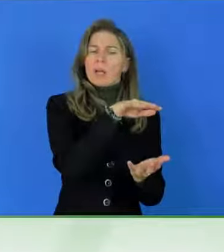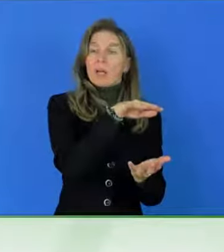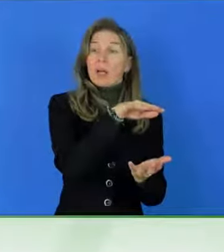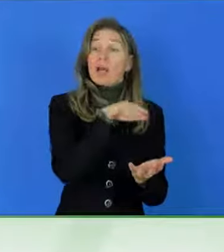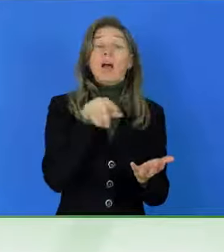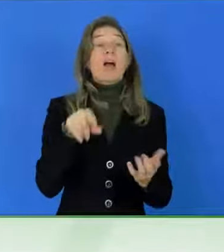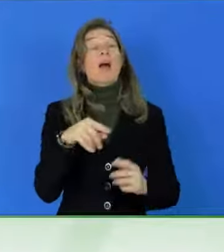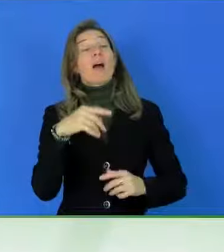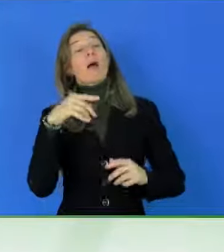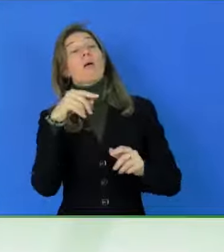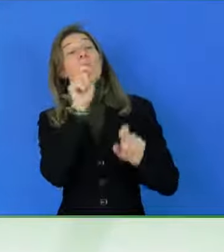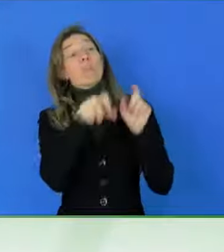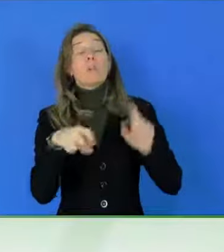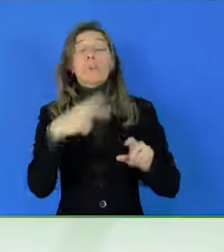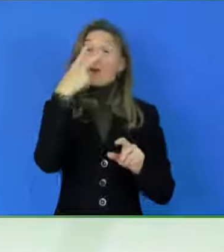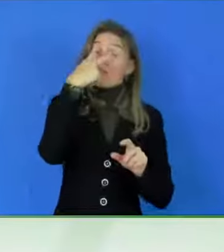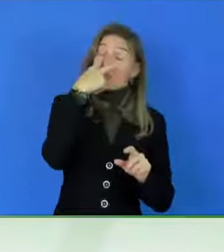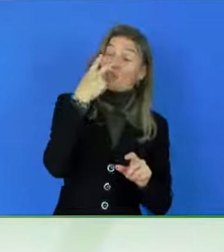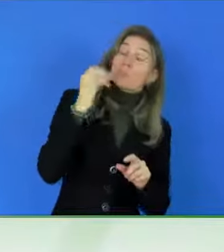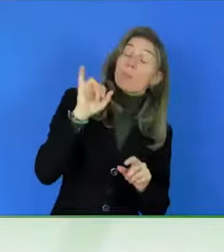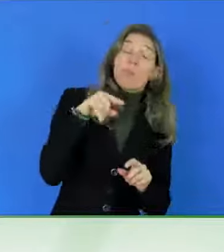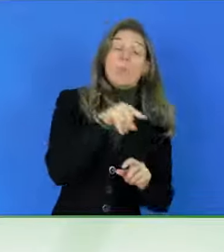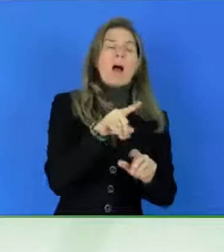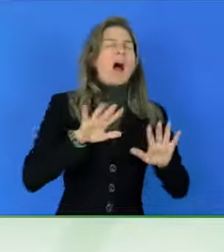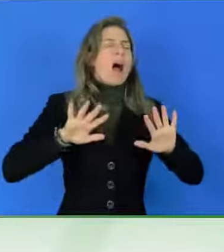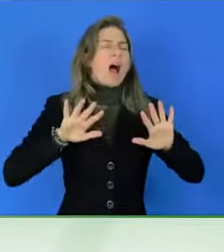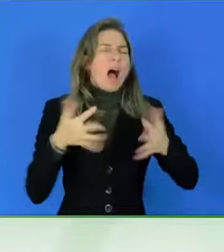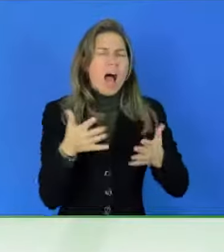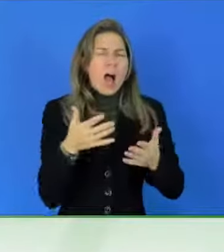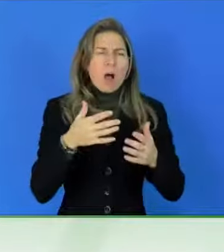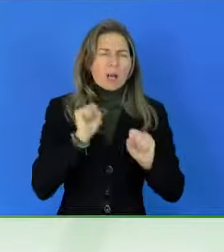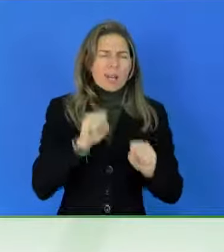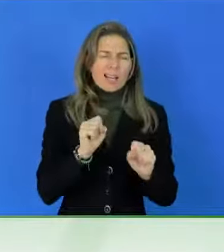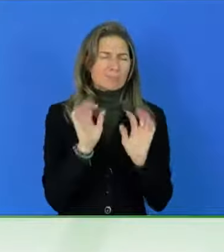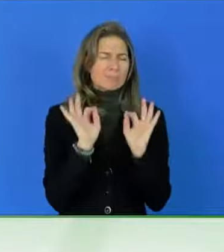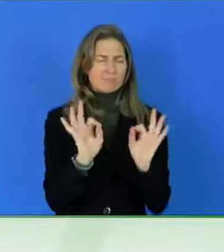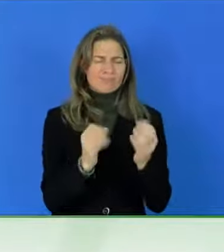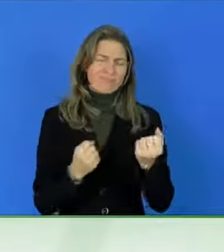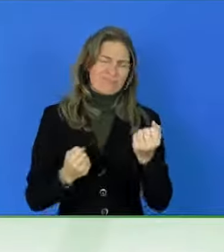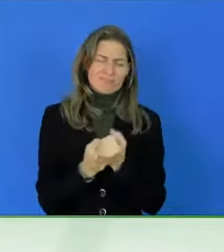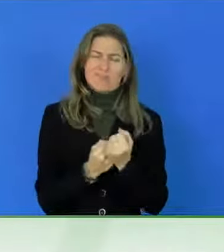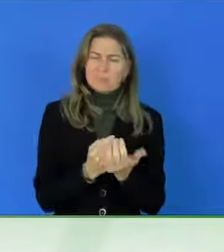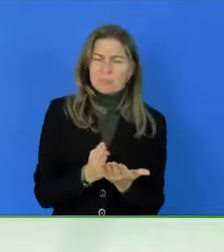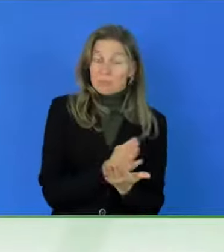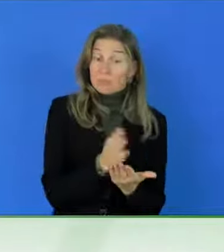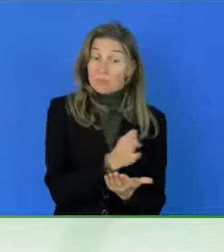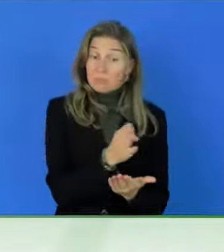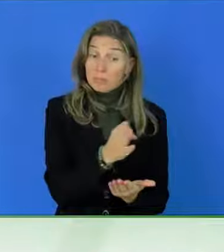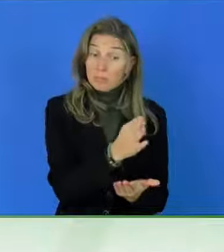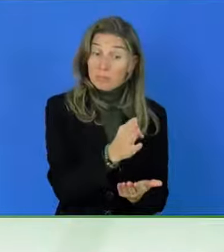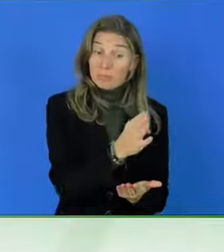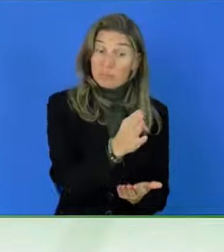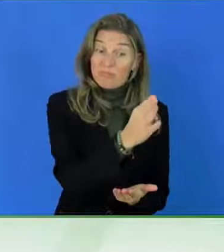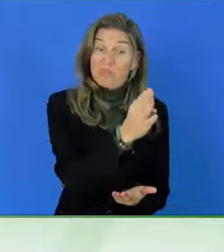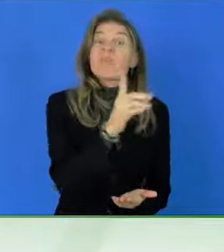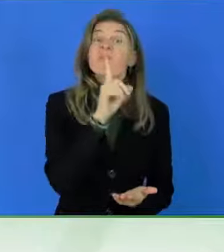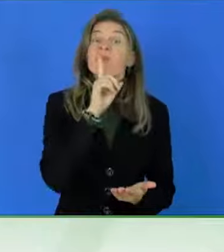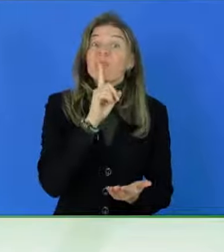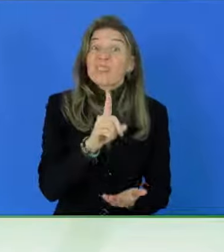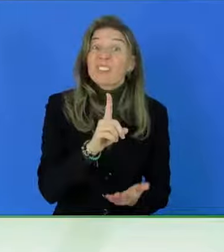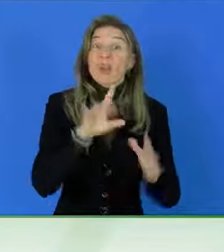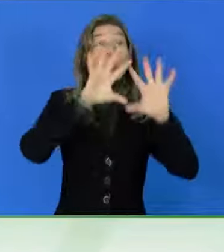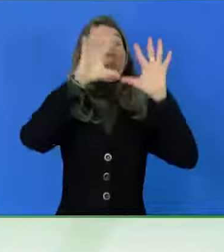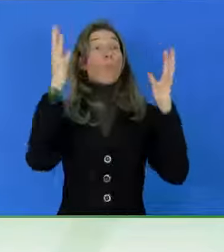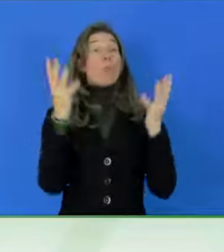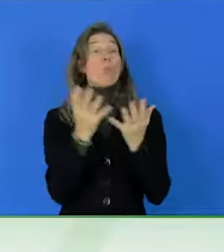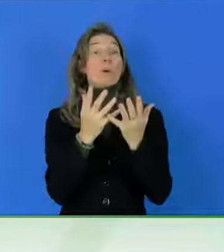what those navigational needs were, and that developed into the world's first standard for